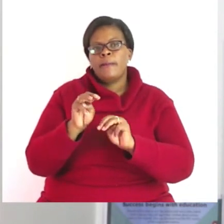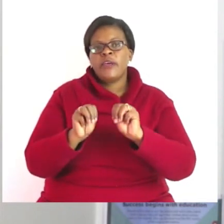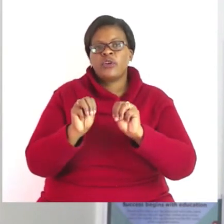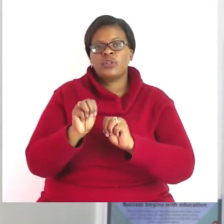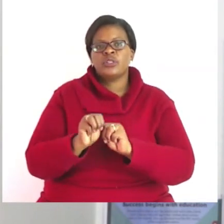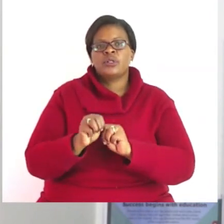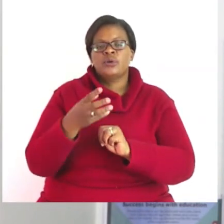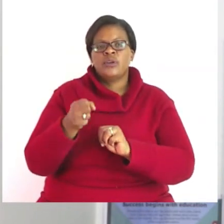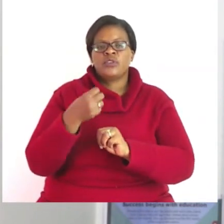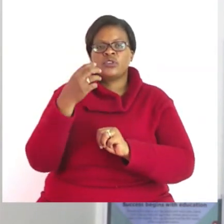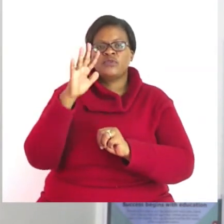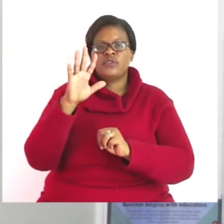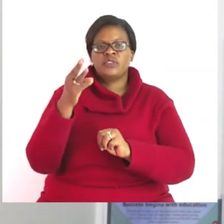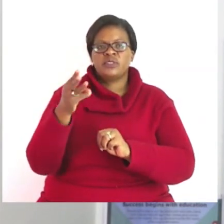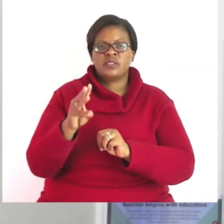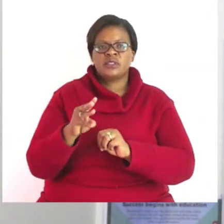must halve